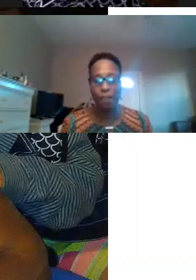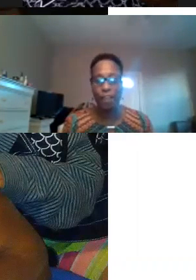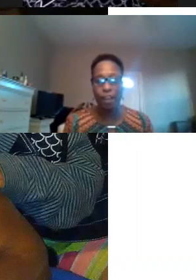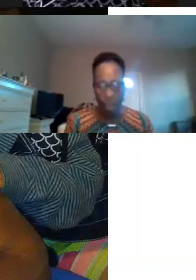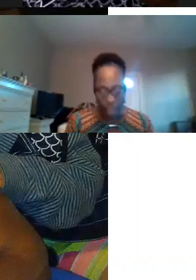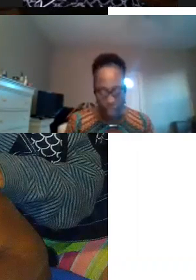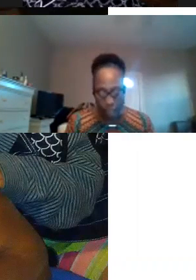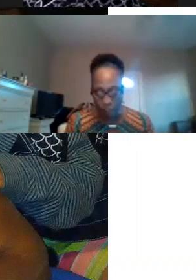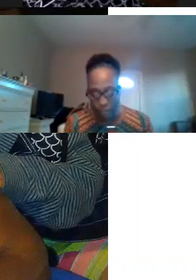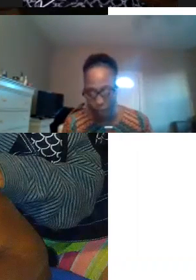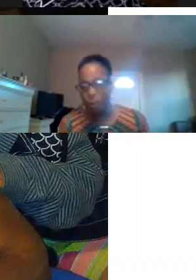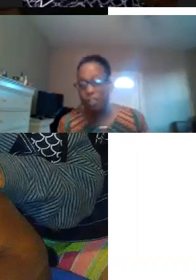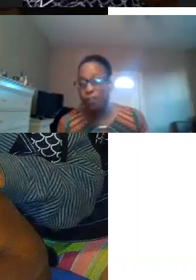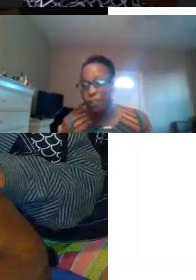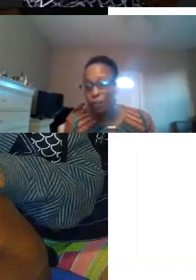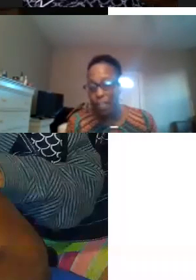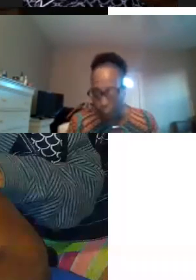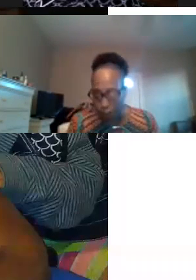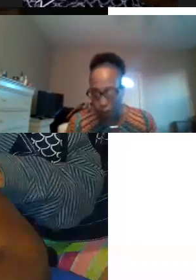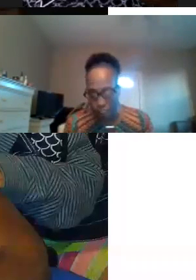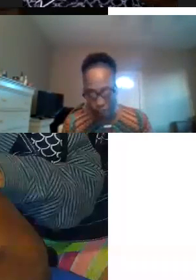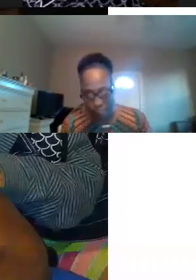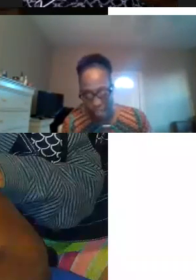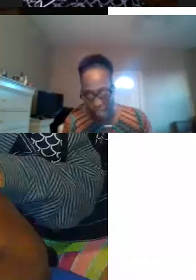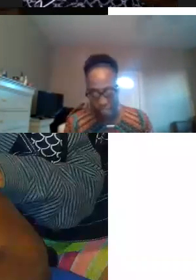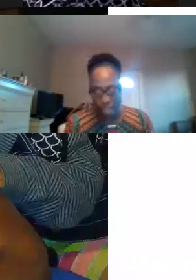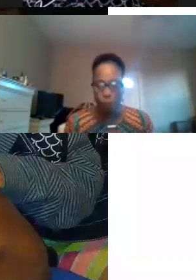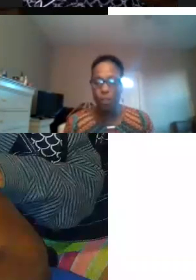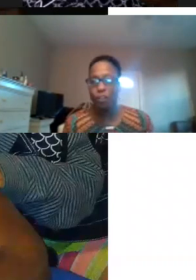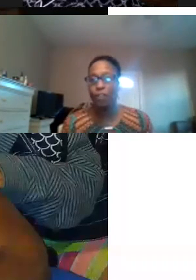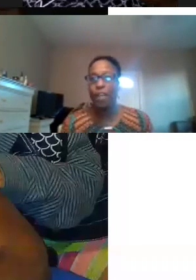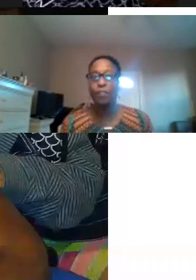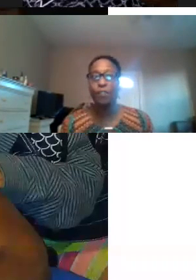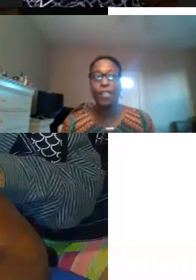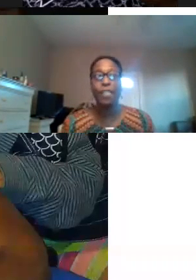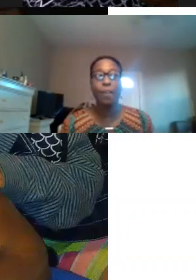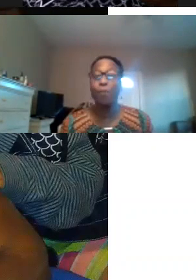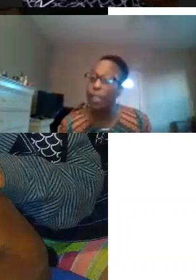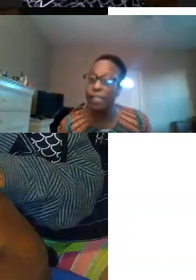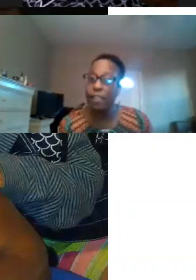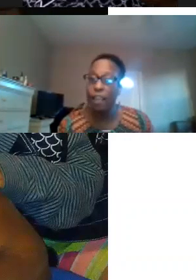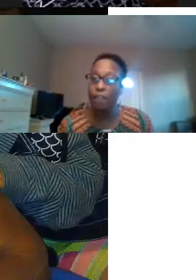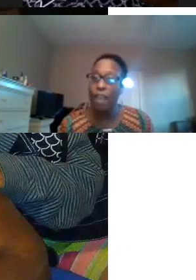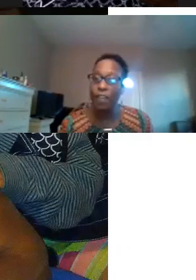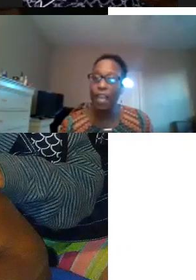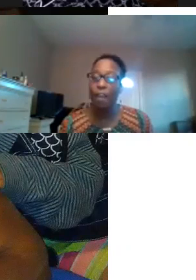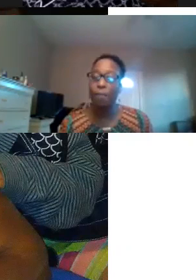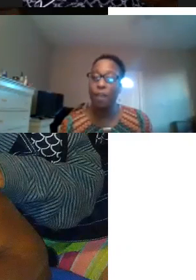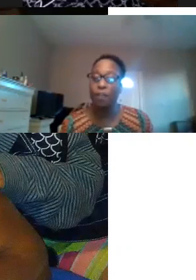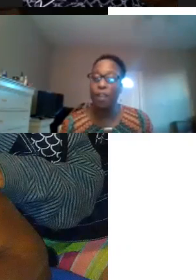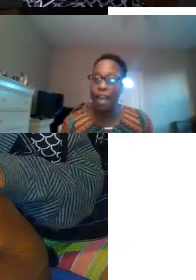about healthcare, are there any parts of your story that you choose to emphasize when you're trying to stress the importance of